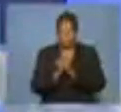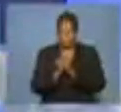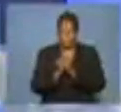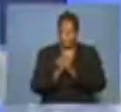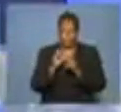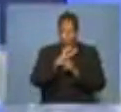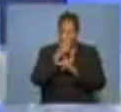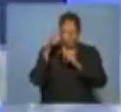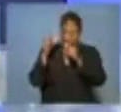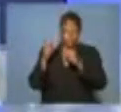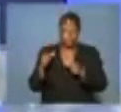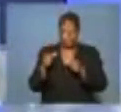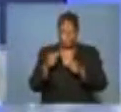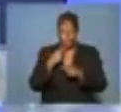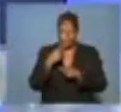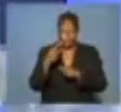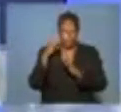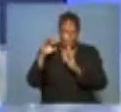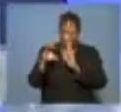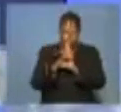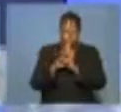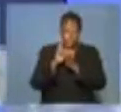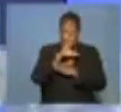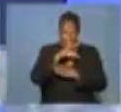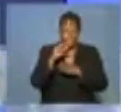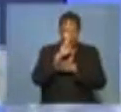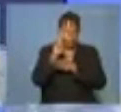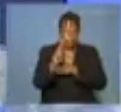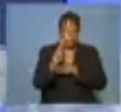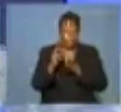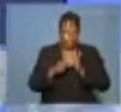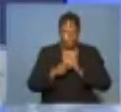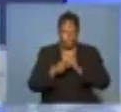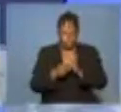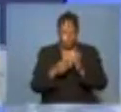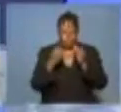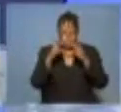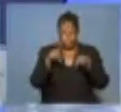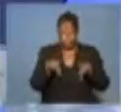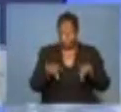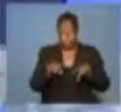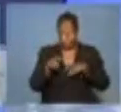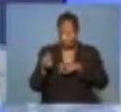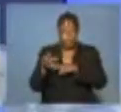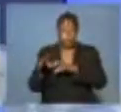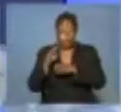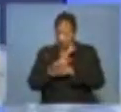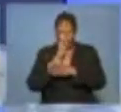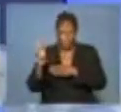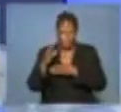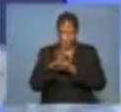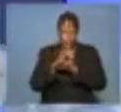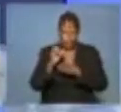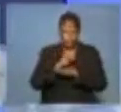Now, social postings of comments, pics, and videos all proof that quite a few of you ventured out to Western New Providence yesterday to get a bird's eye view